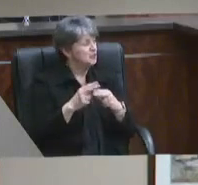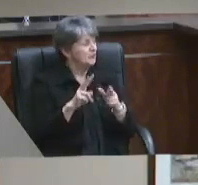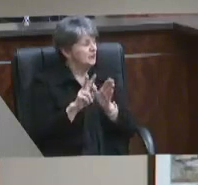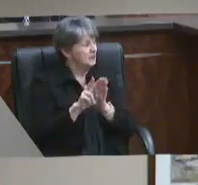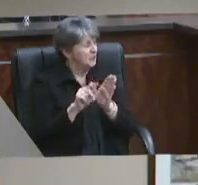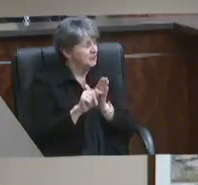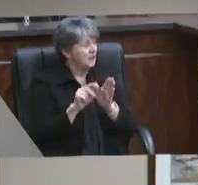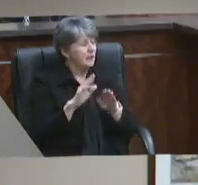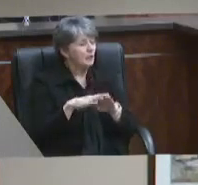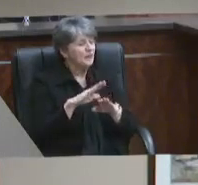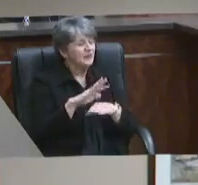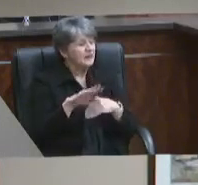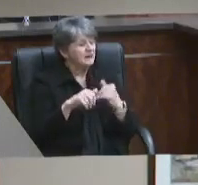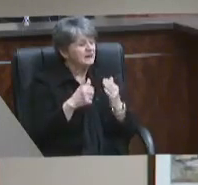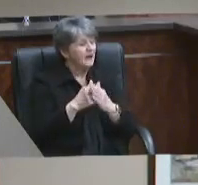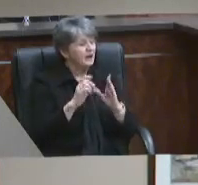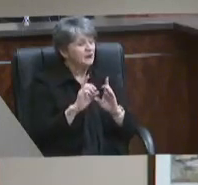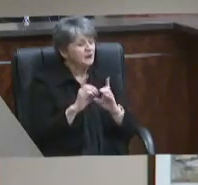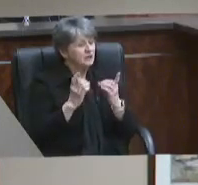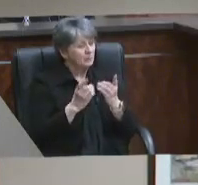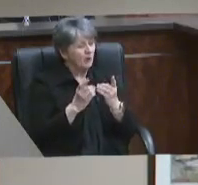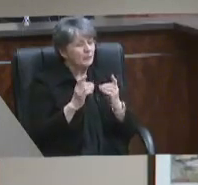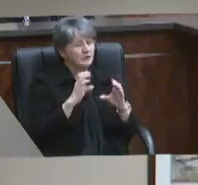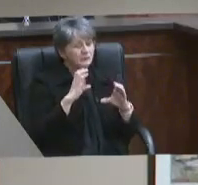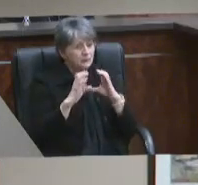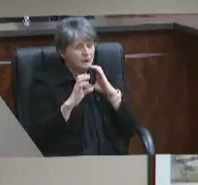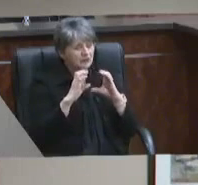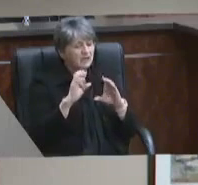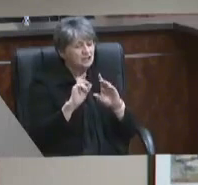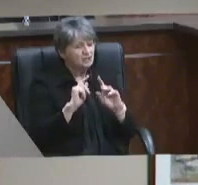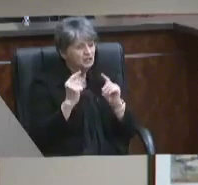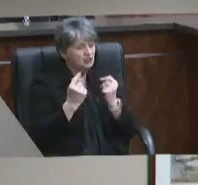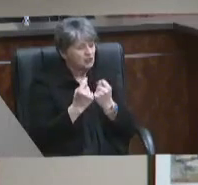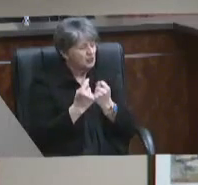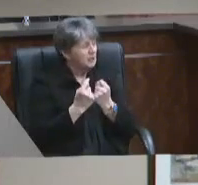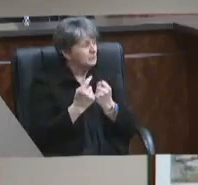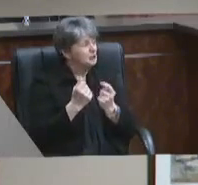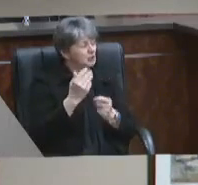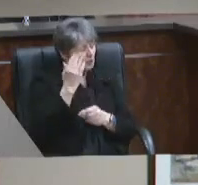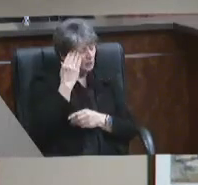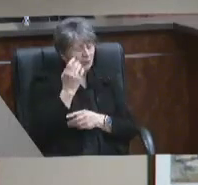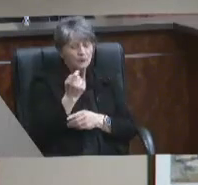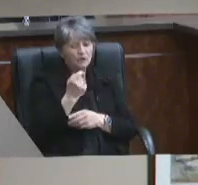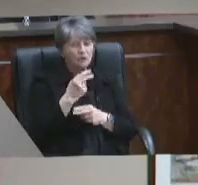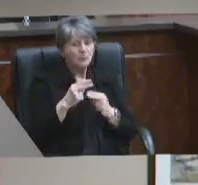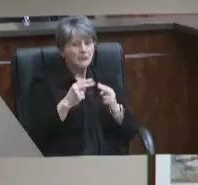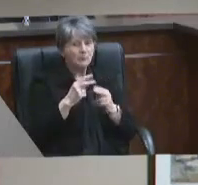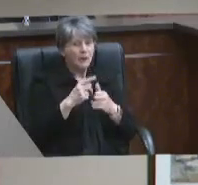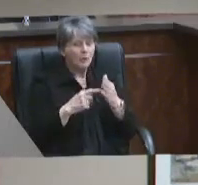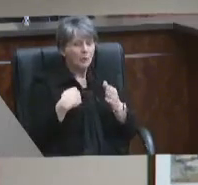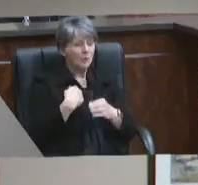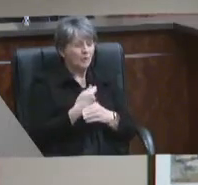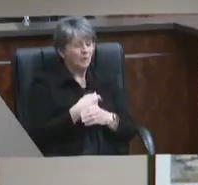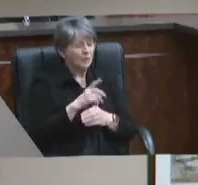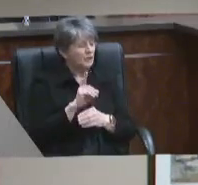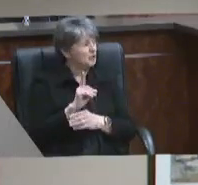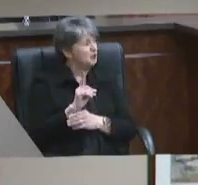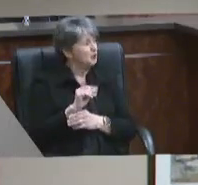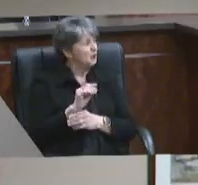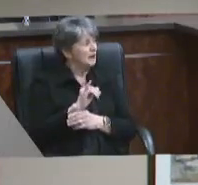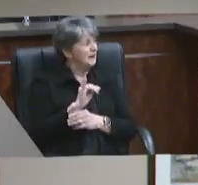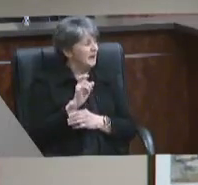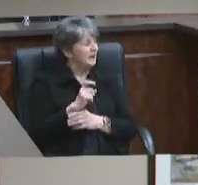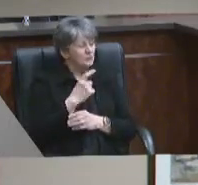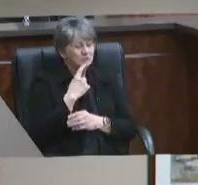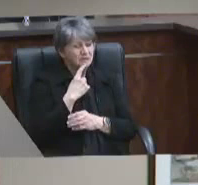the entire Department of Communications team, so you get to know a little bit about what we do. And I have to say, I'm